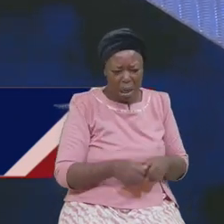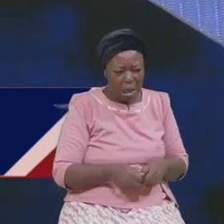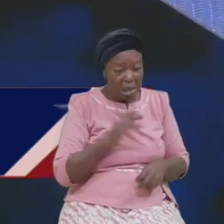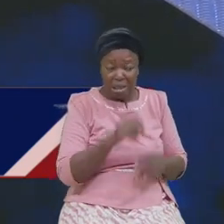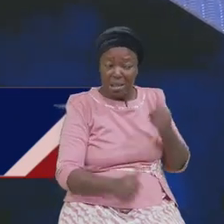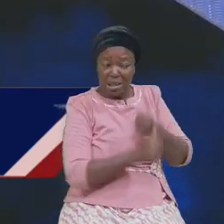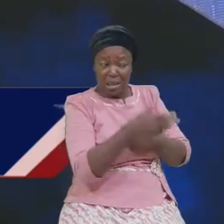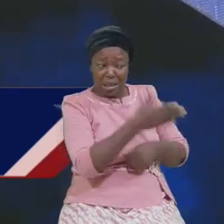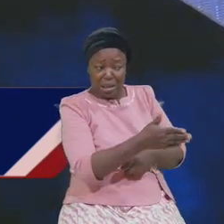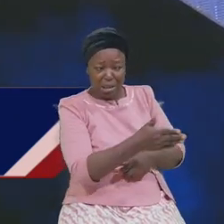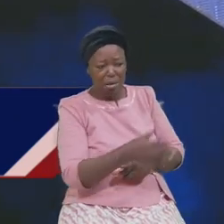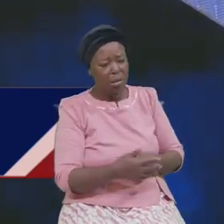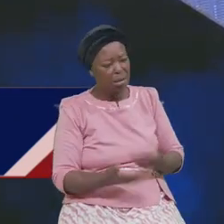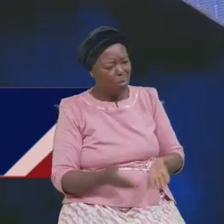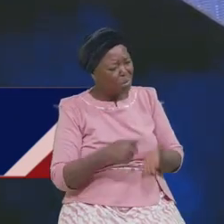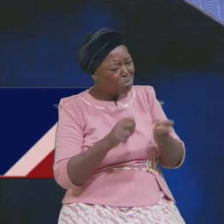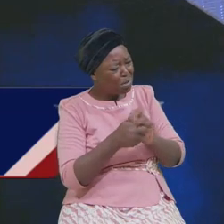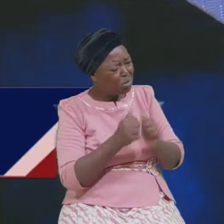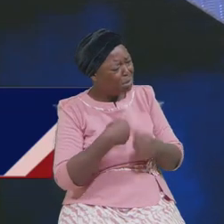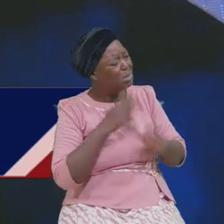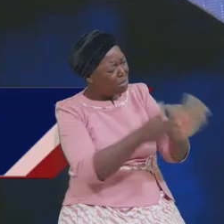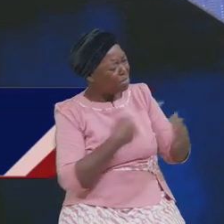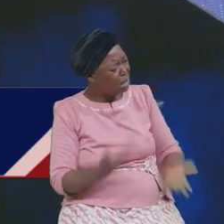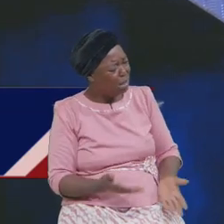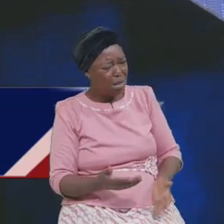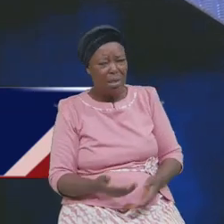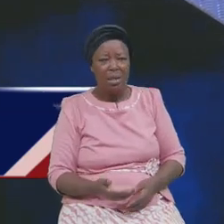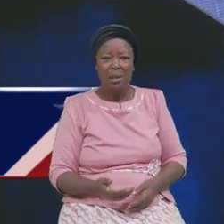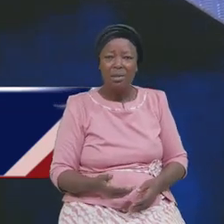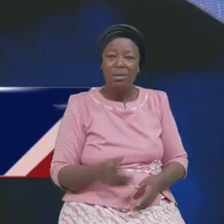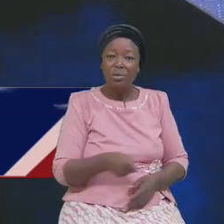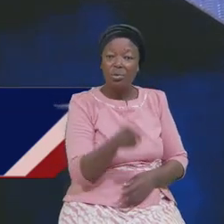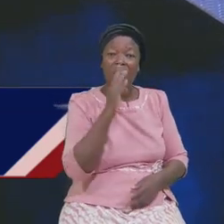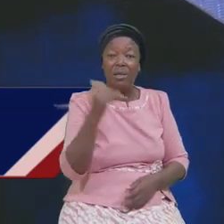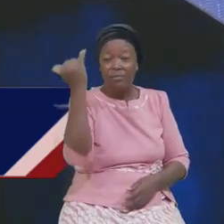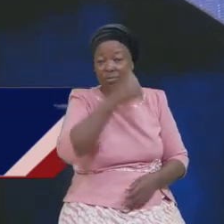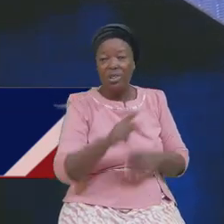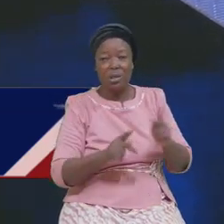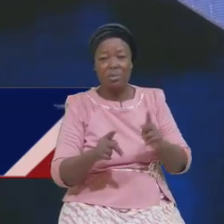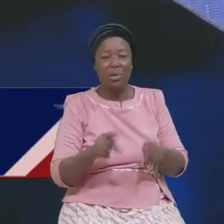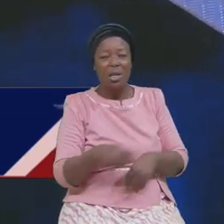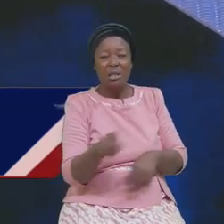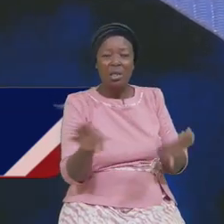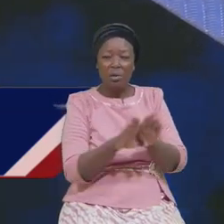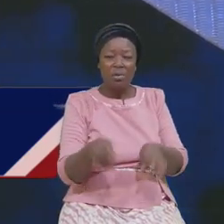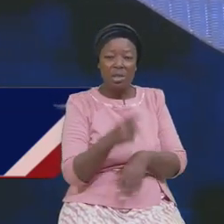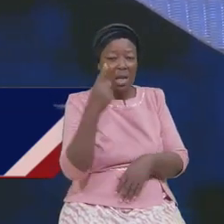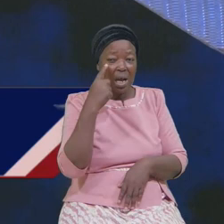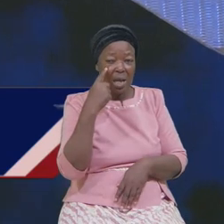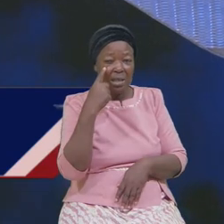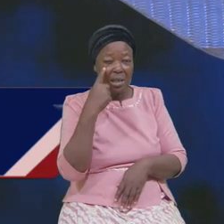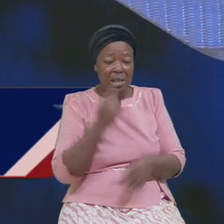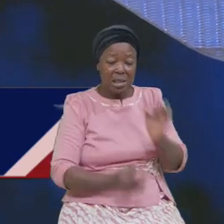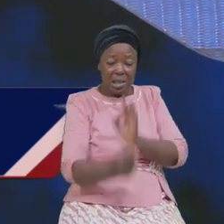my life. And they fall into the danger. Those are the foolish people. They close their eyes when they ought to be opening